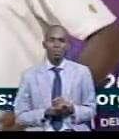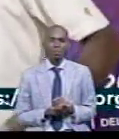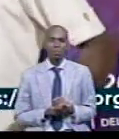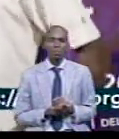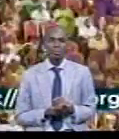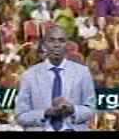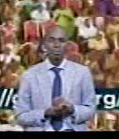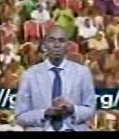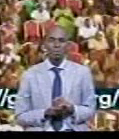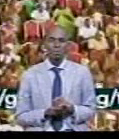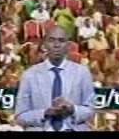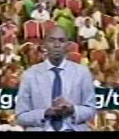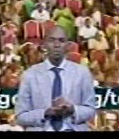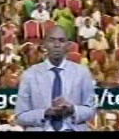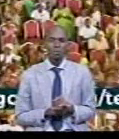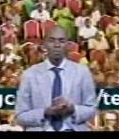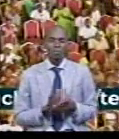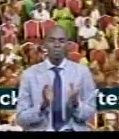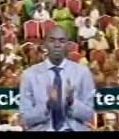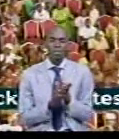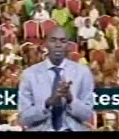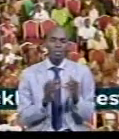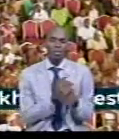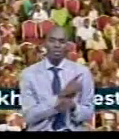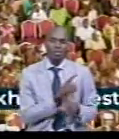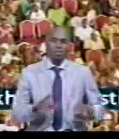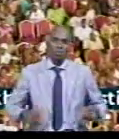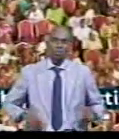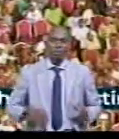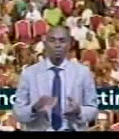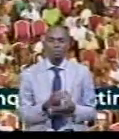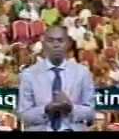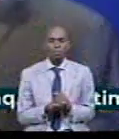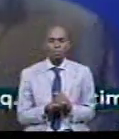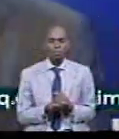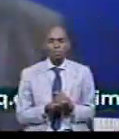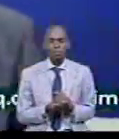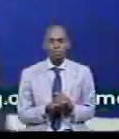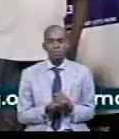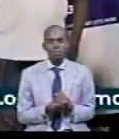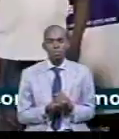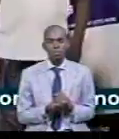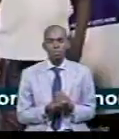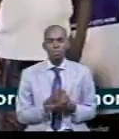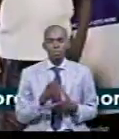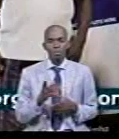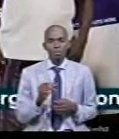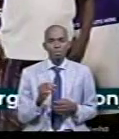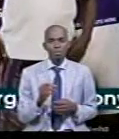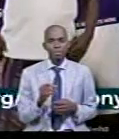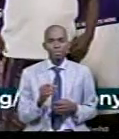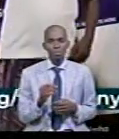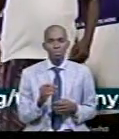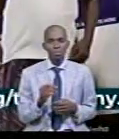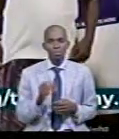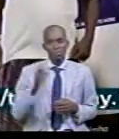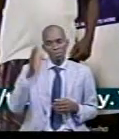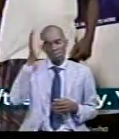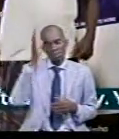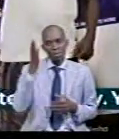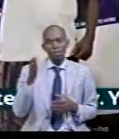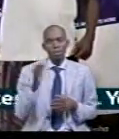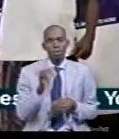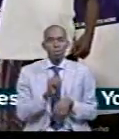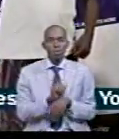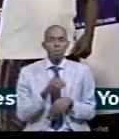Amen. Praise the Lord. The man's name is Joseph Donko. He worked with a private school. A time came